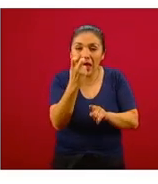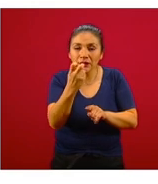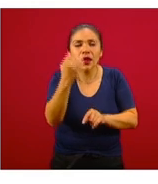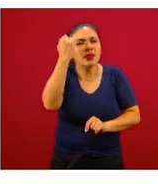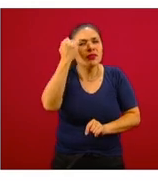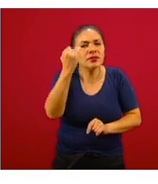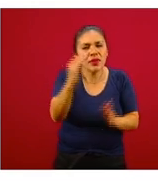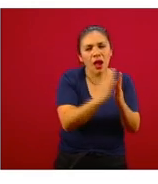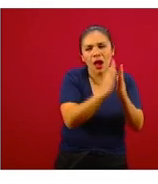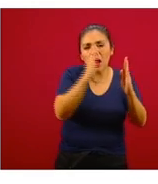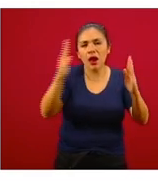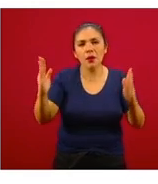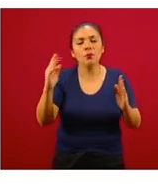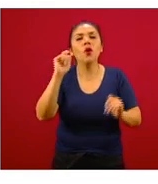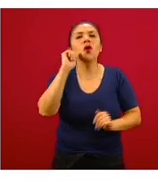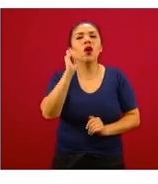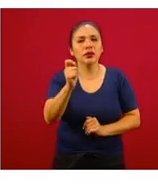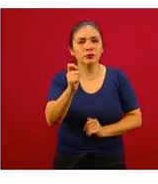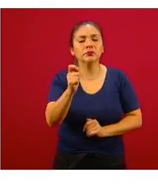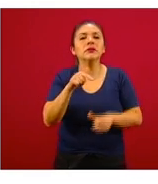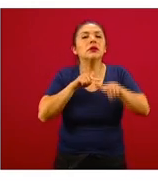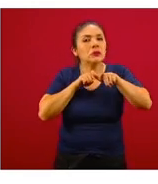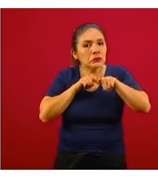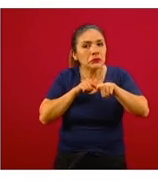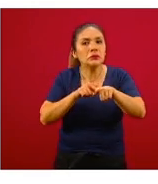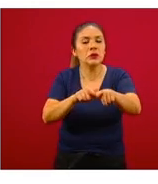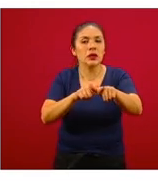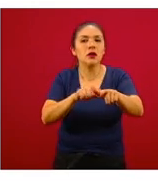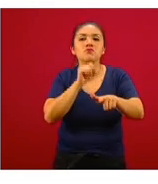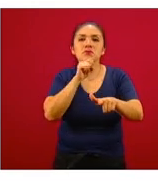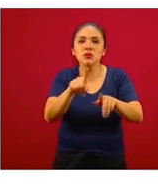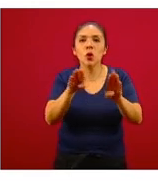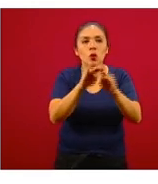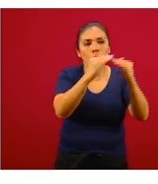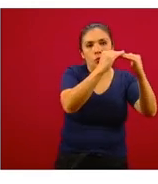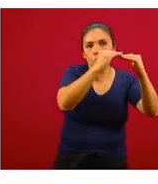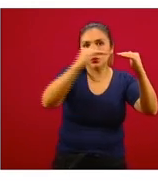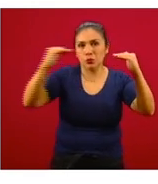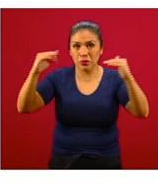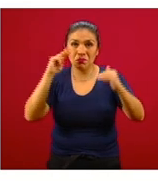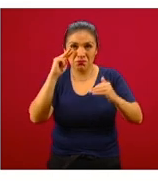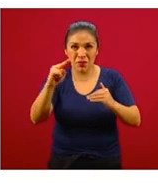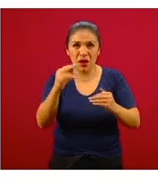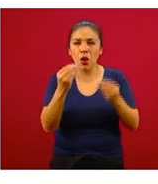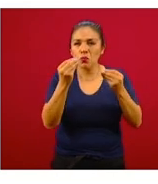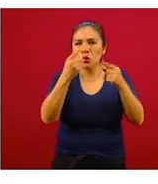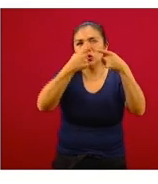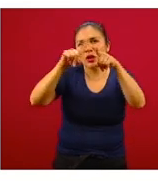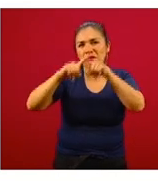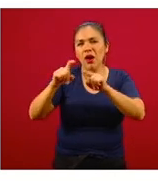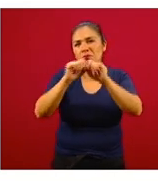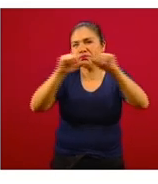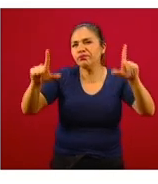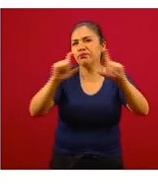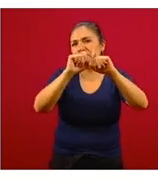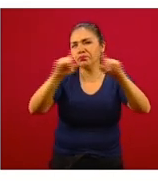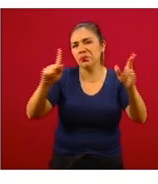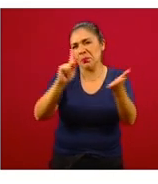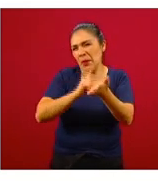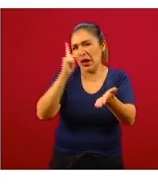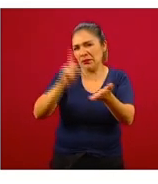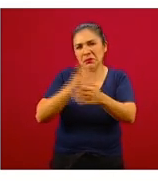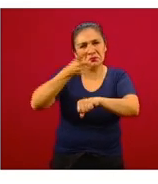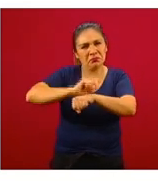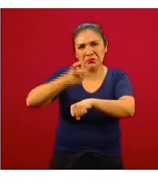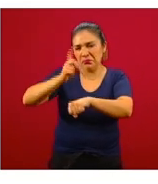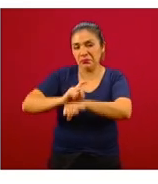the cases represented by a curve, and we can measure the amount of